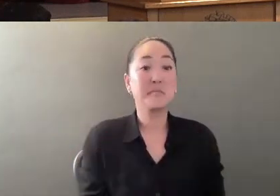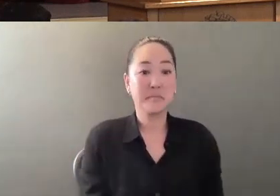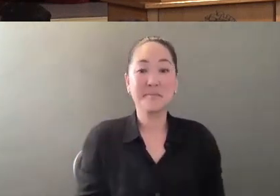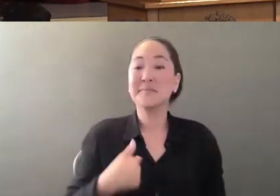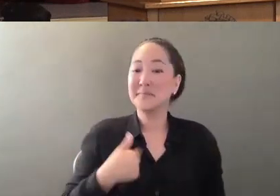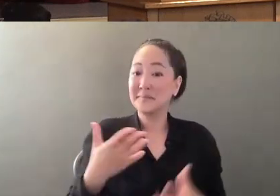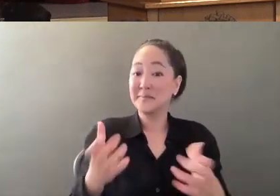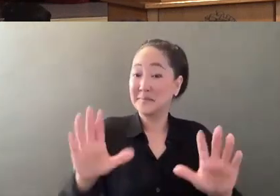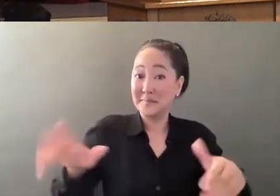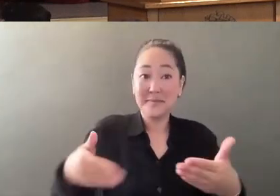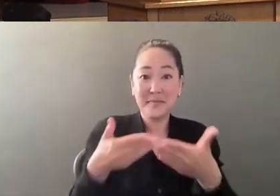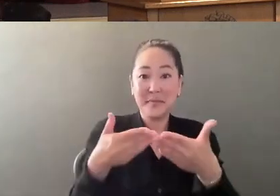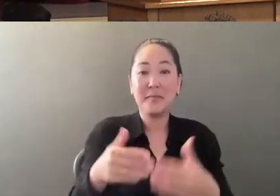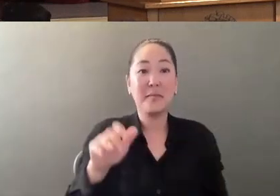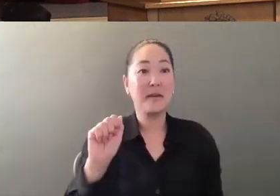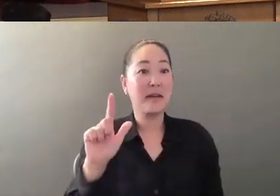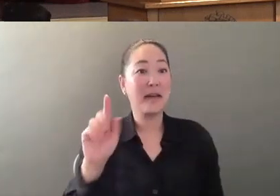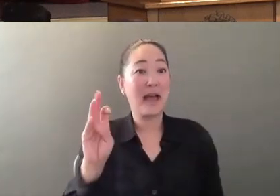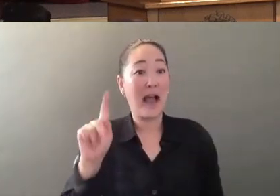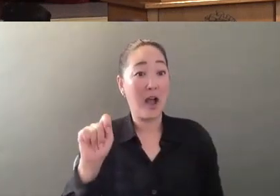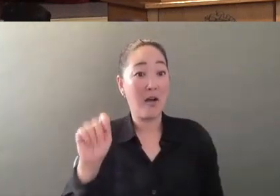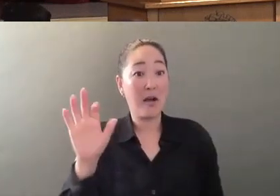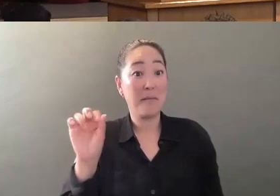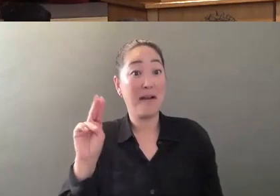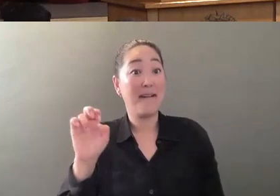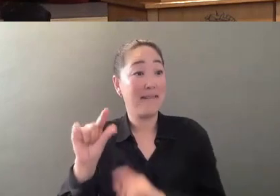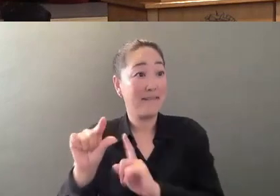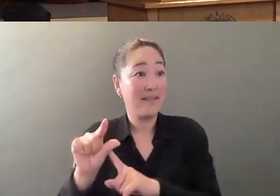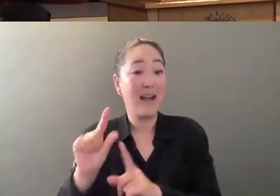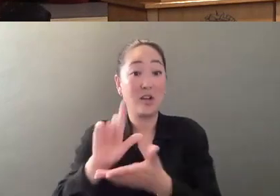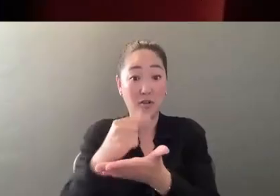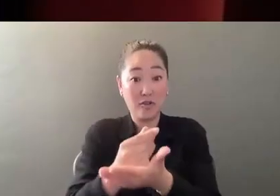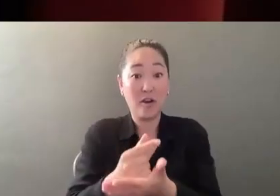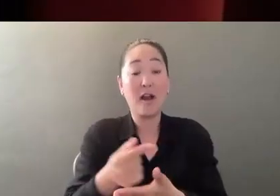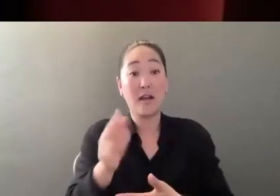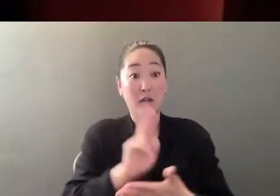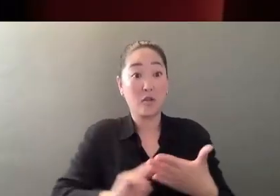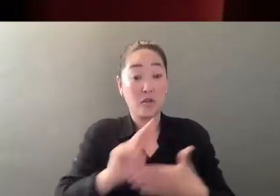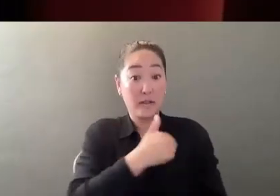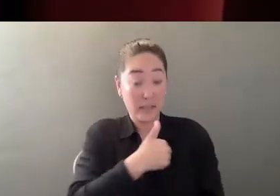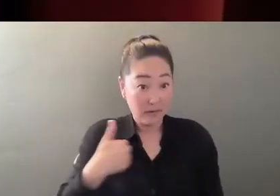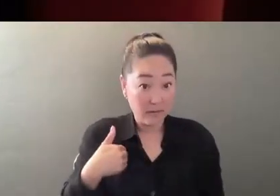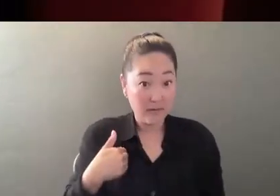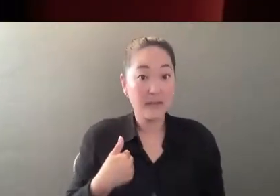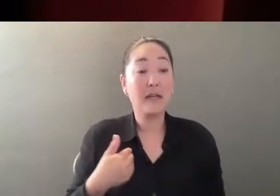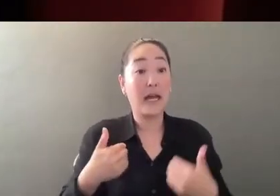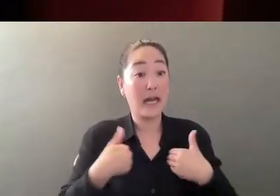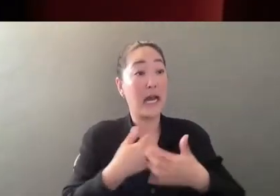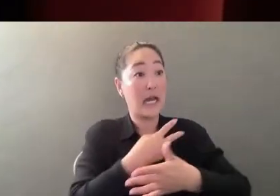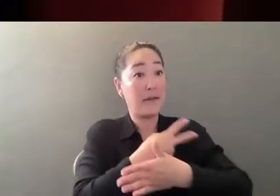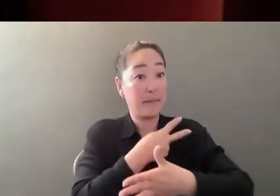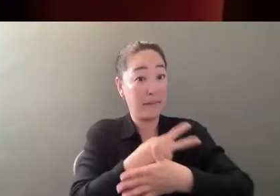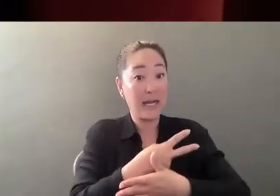I would like to introduce Albert Fung, who graduated from the University of Toronto with a